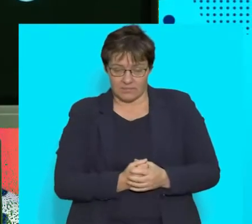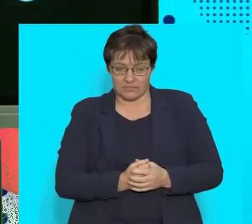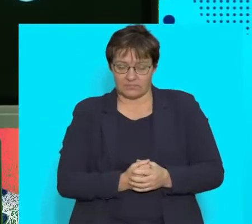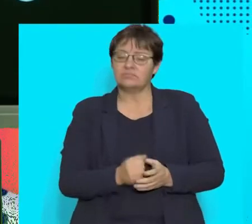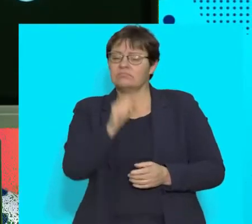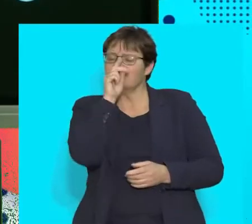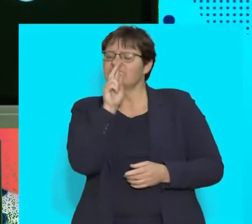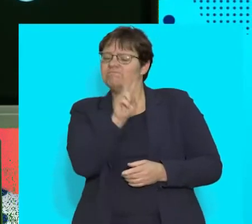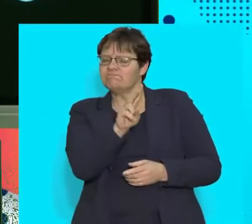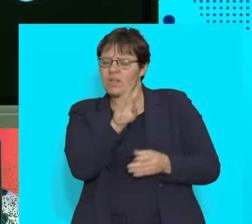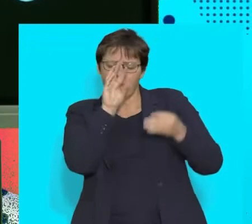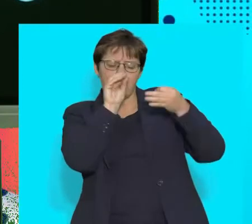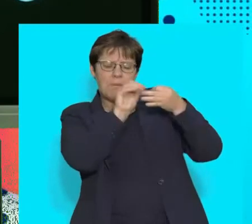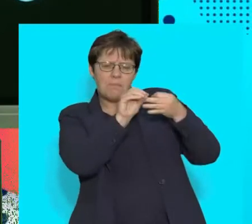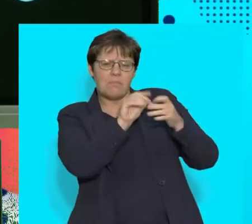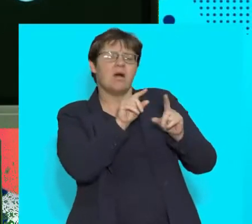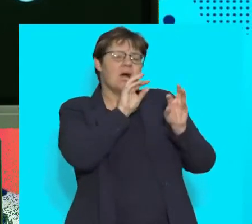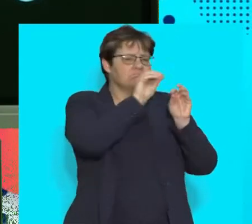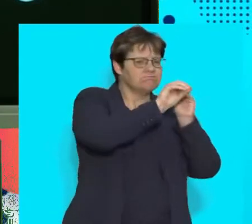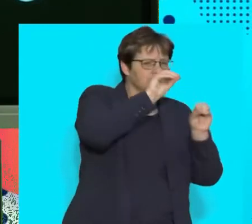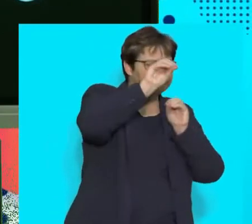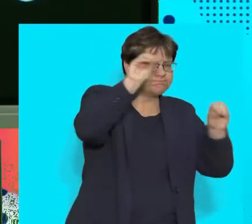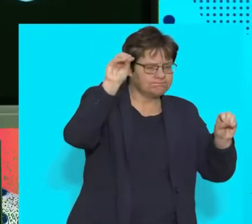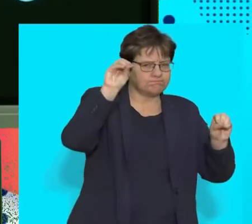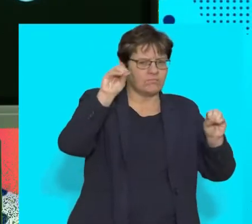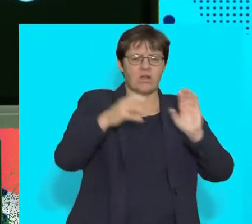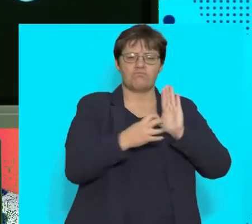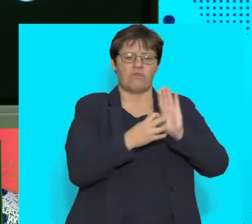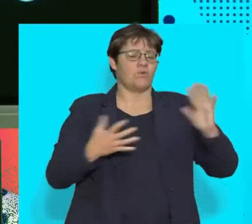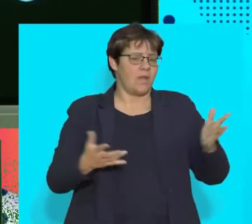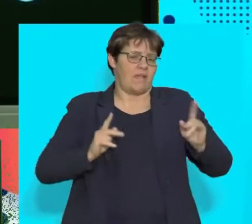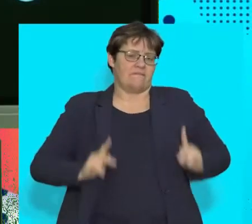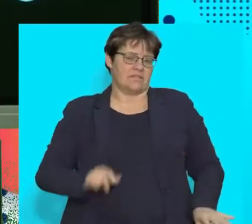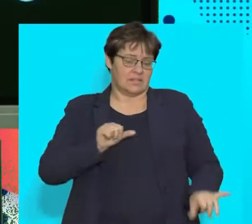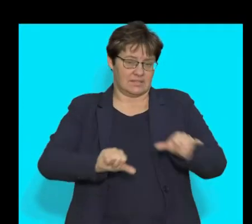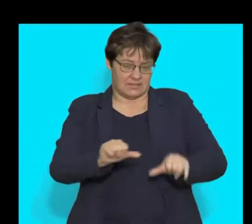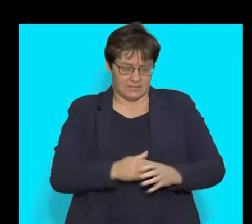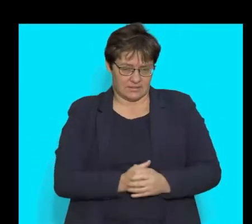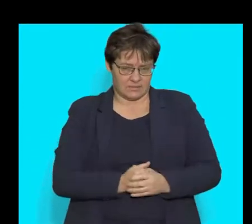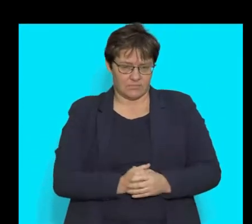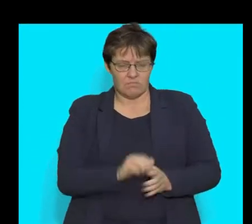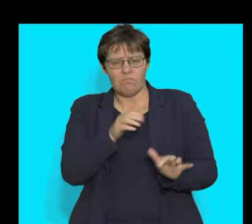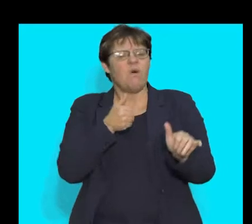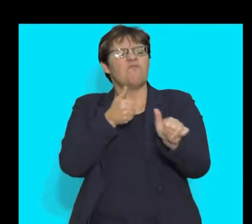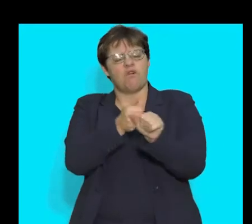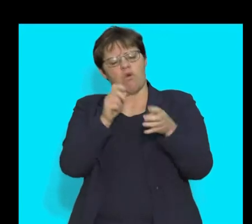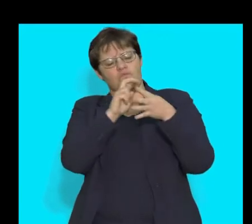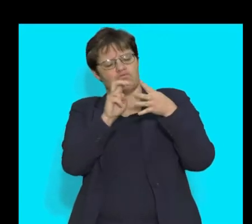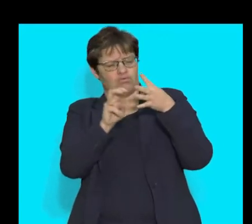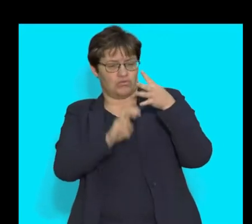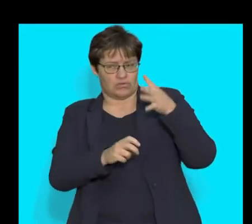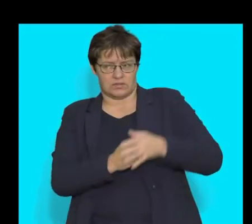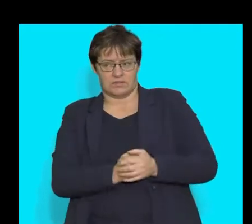it takes to plot a graph in physical science. And here are some points to follow.